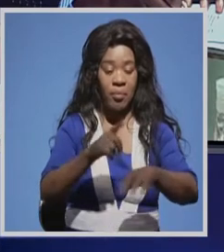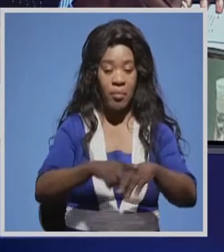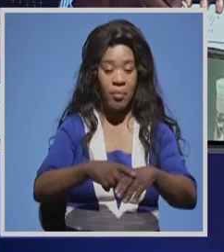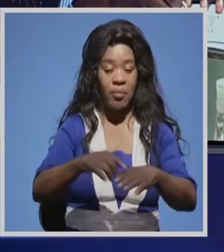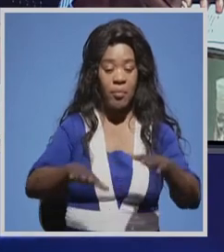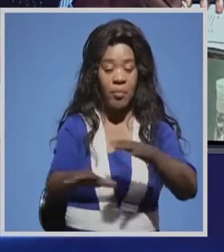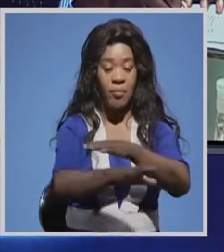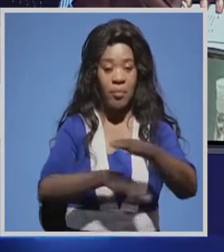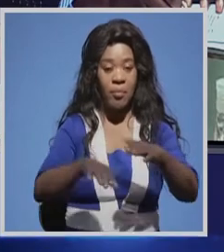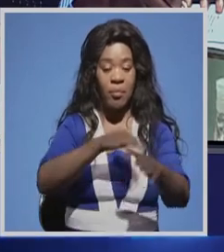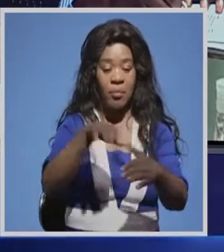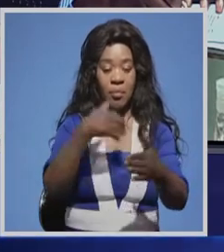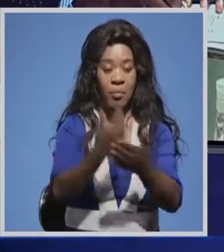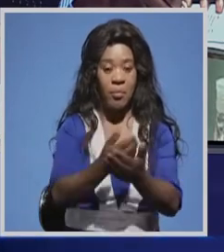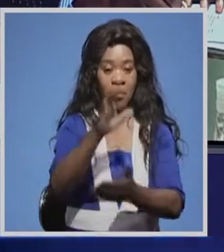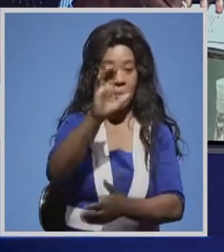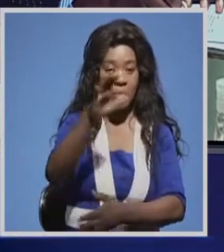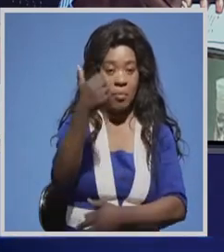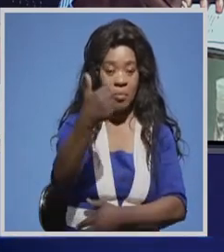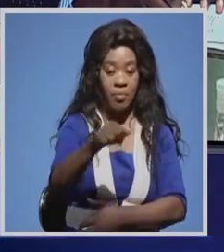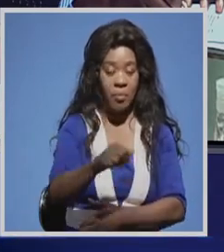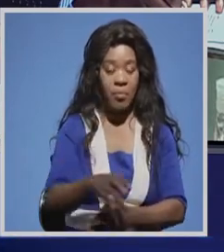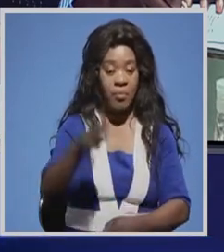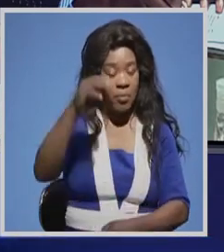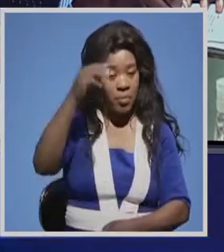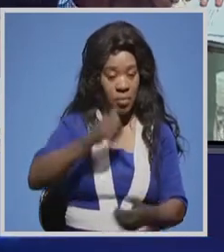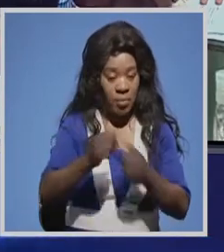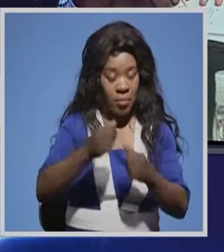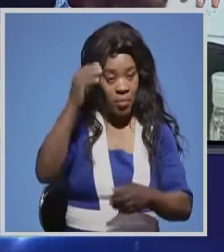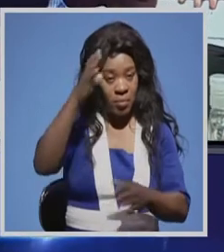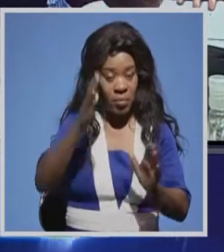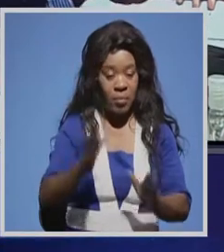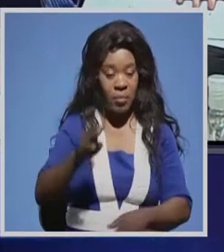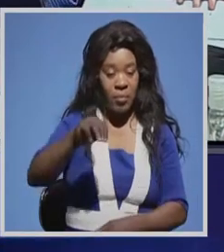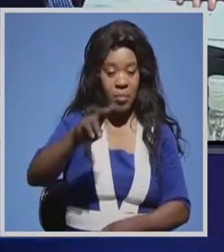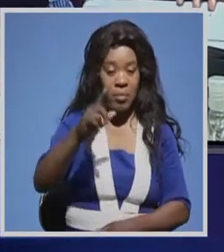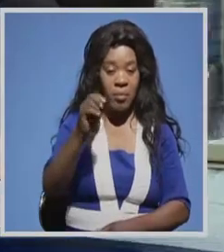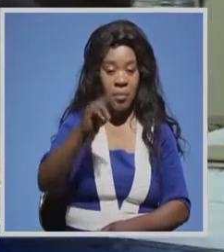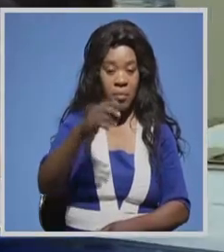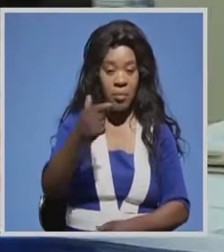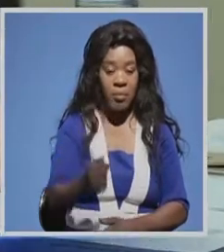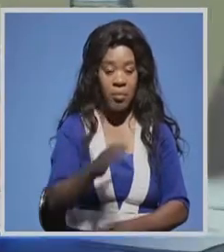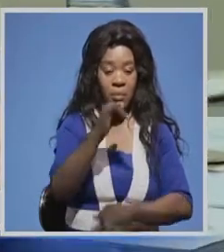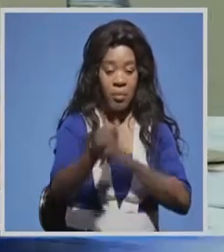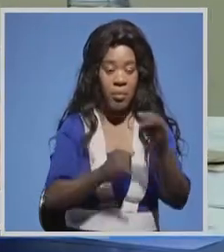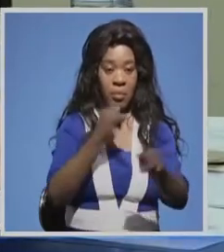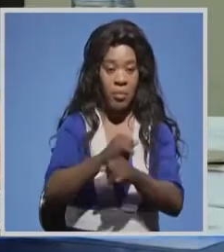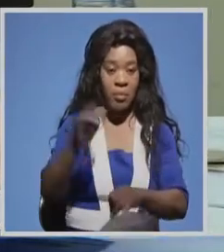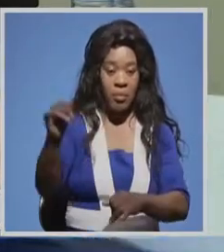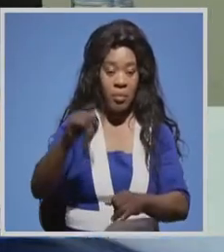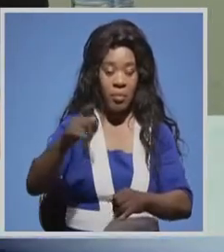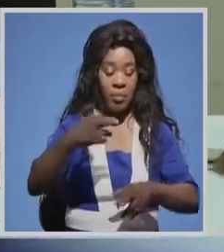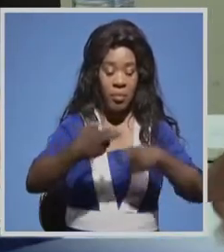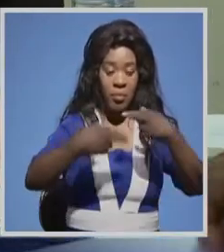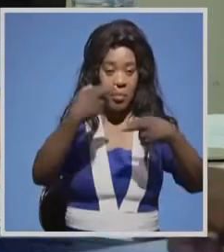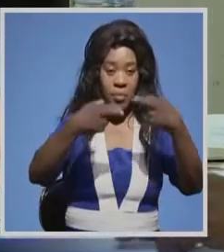all 10 provinces. Sports Minister Emmanuel Mulenga says the stadia will be rehabilitated to international standard. Mulenga